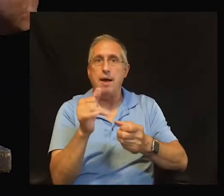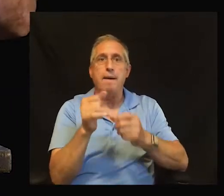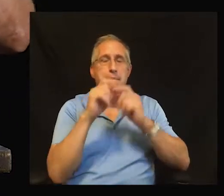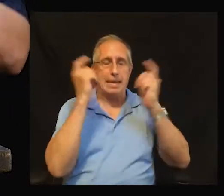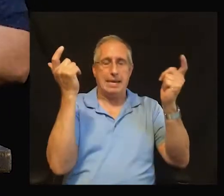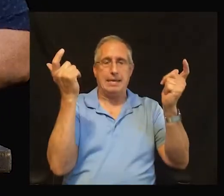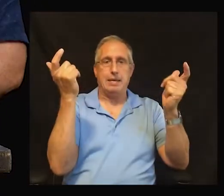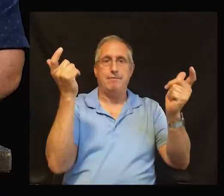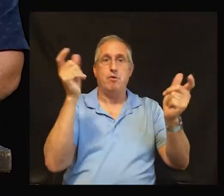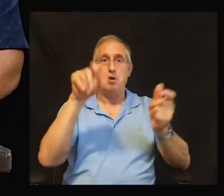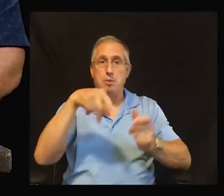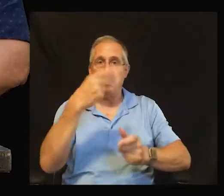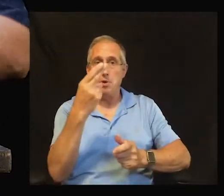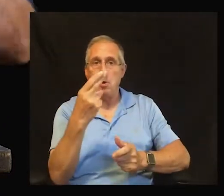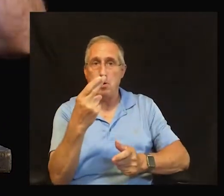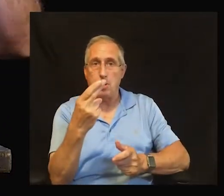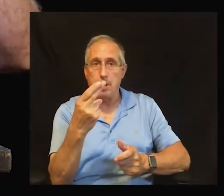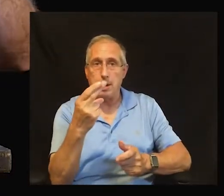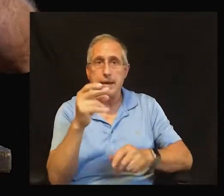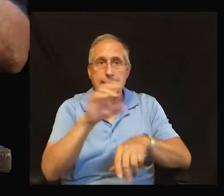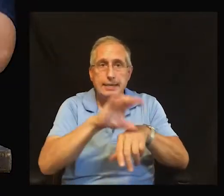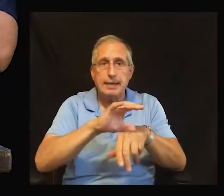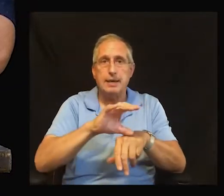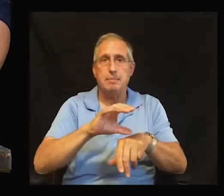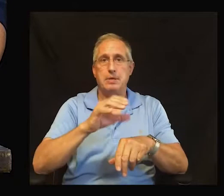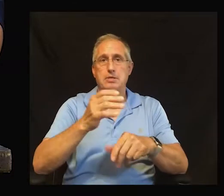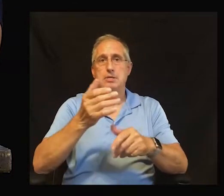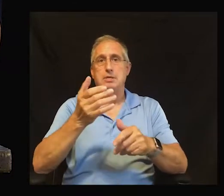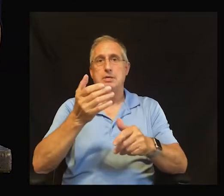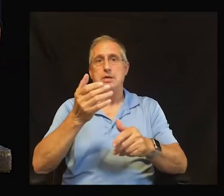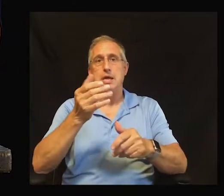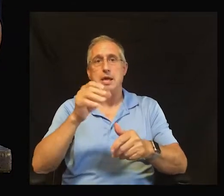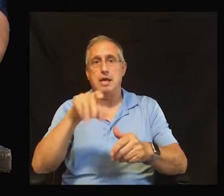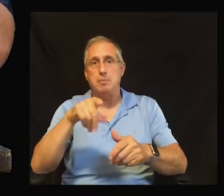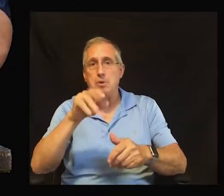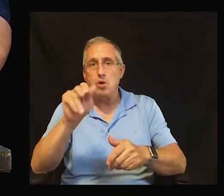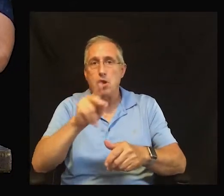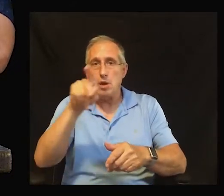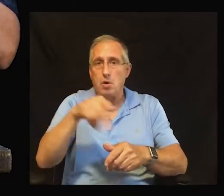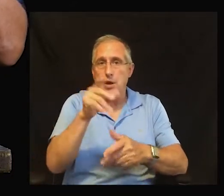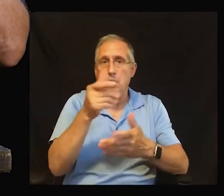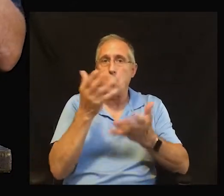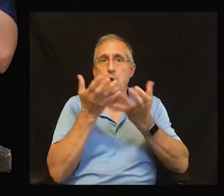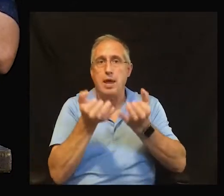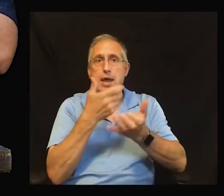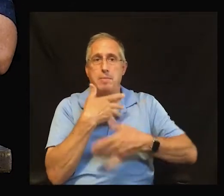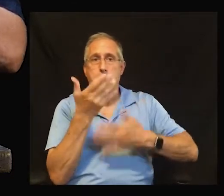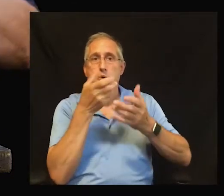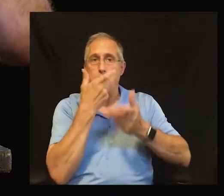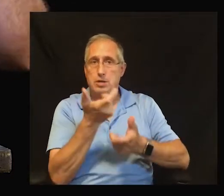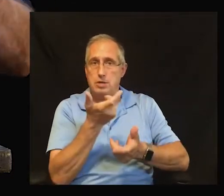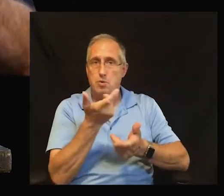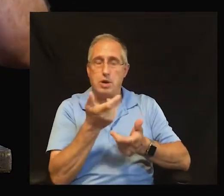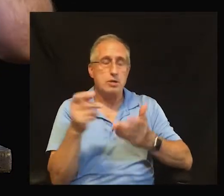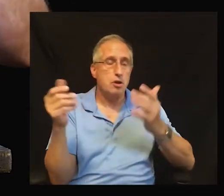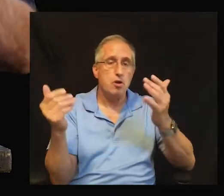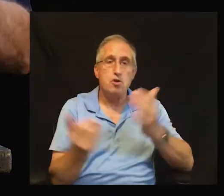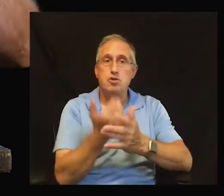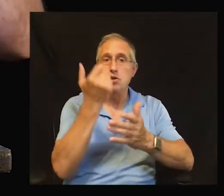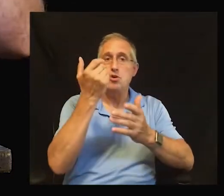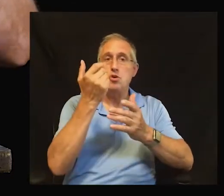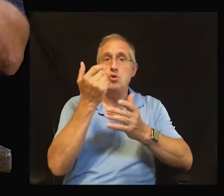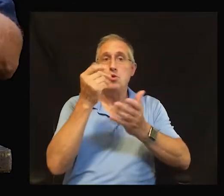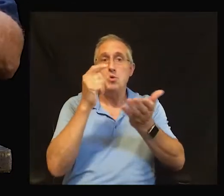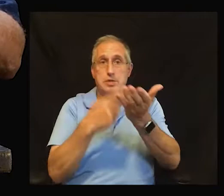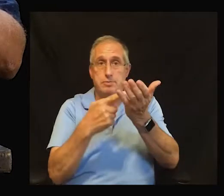big shout out to the Peoria campus. Everybody at the Peoria campus, so glad that you're tuning in with us today as well. We're starting a brand